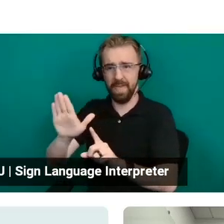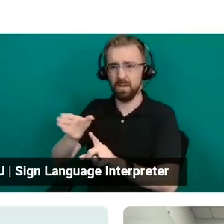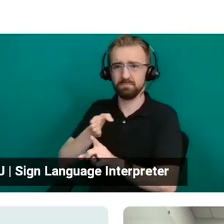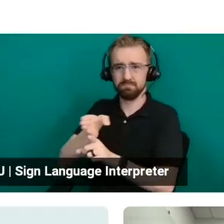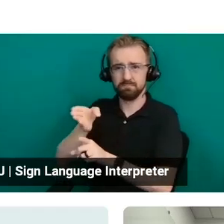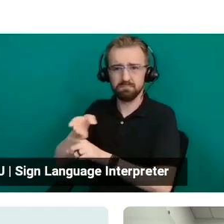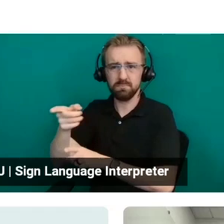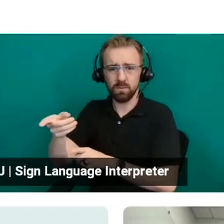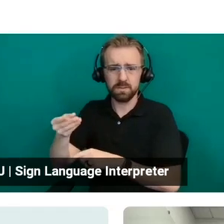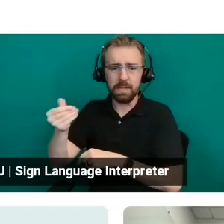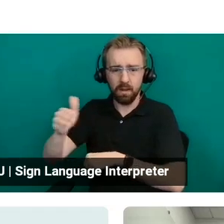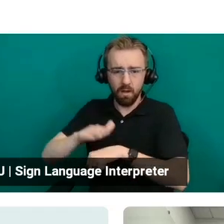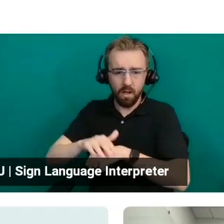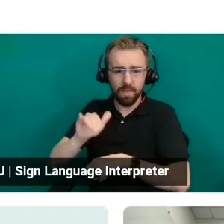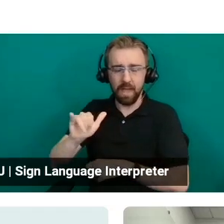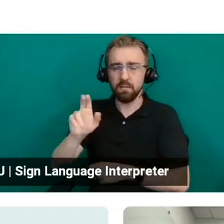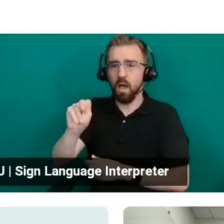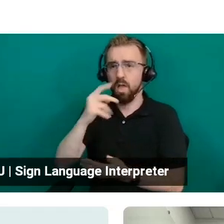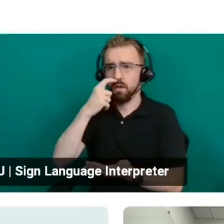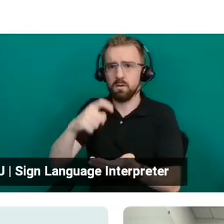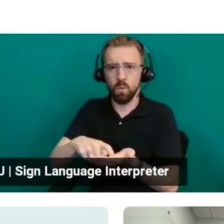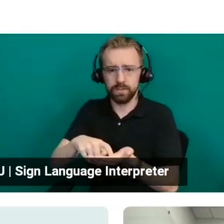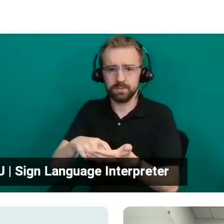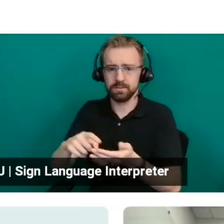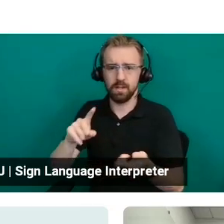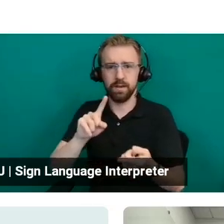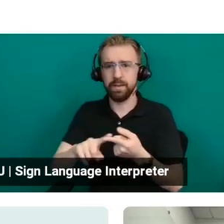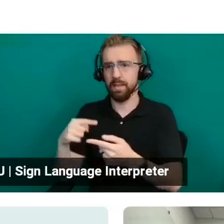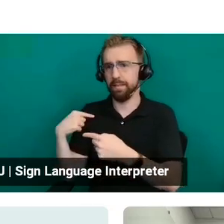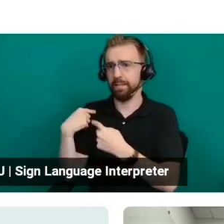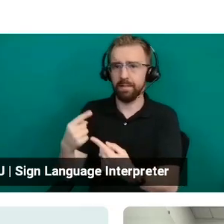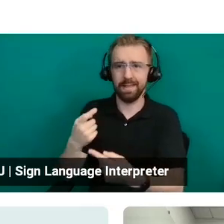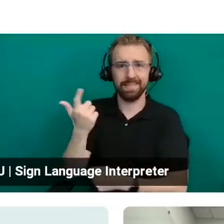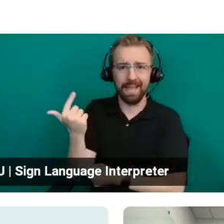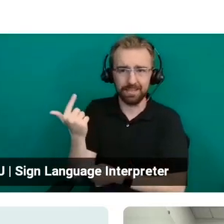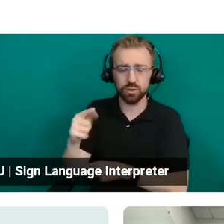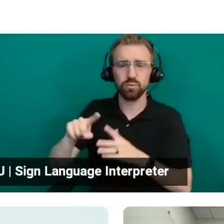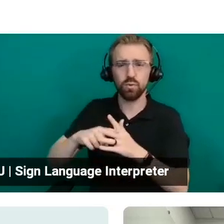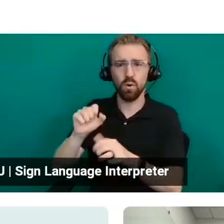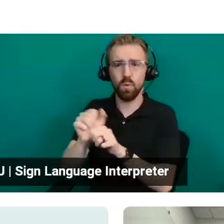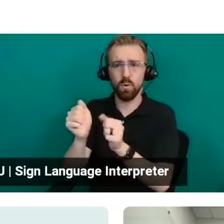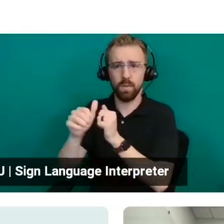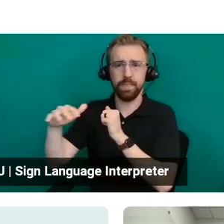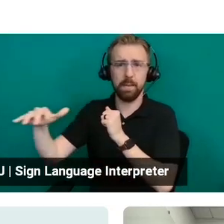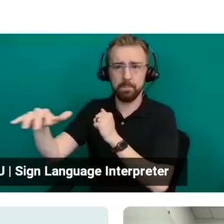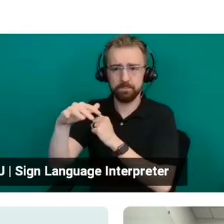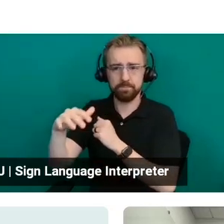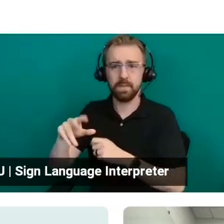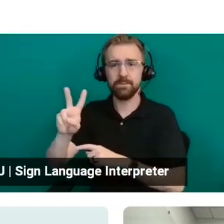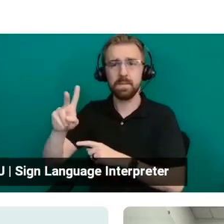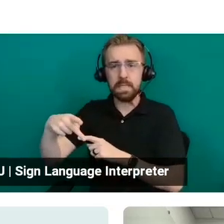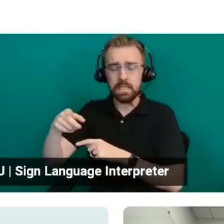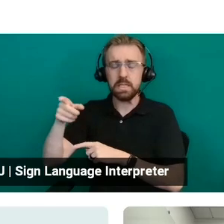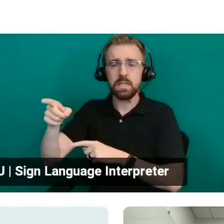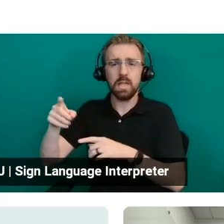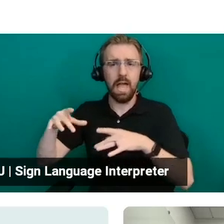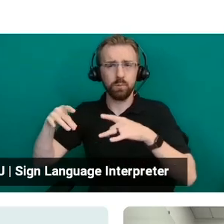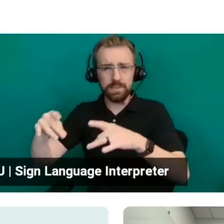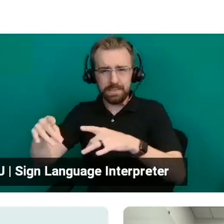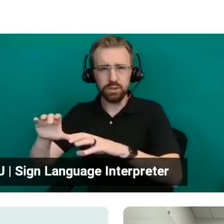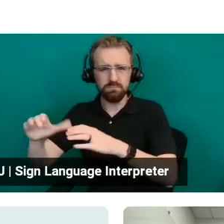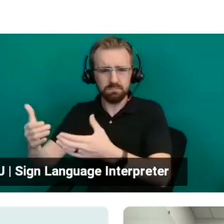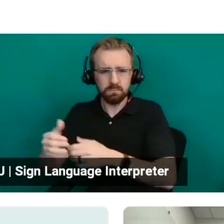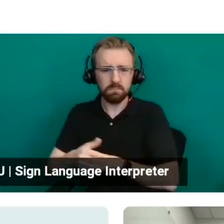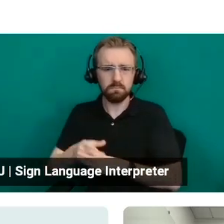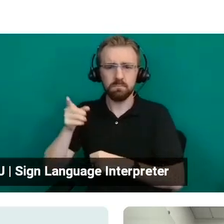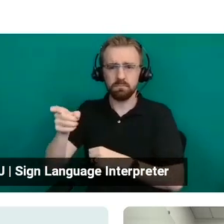on, and that went unnoticed up until last year when we started working with them. And this new PE firm made this acquisition. They